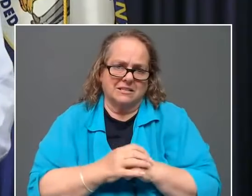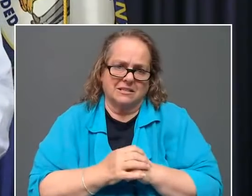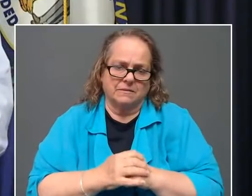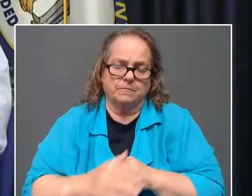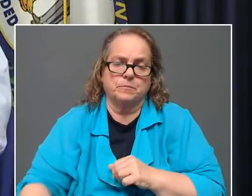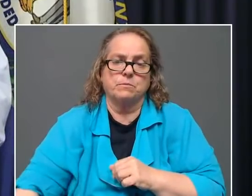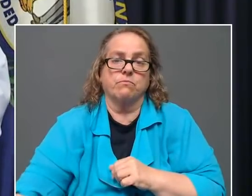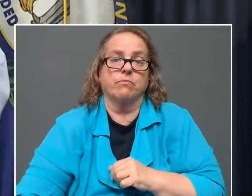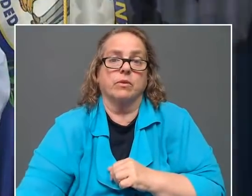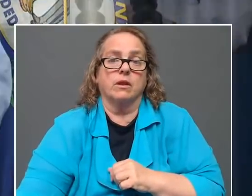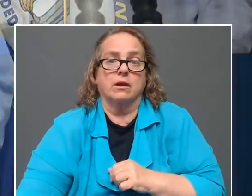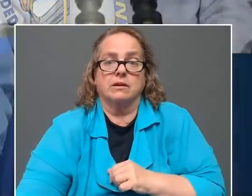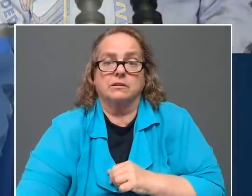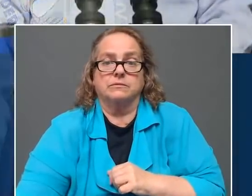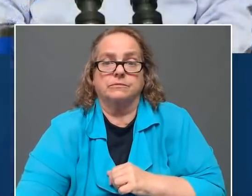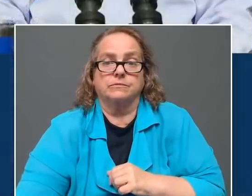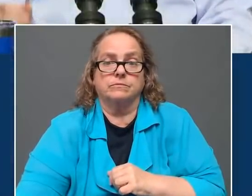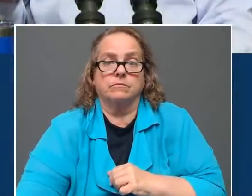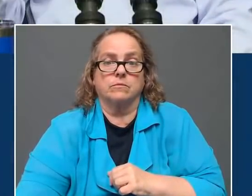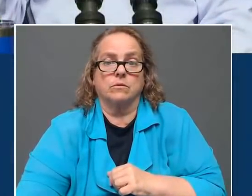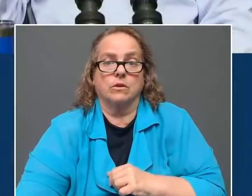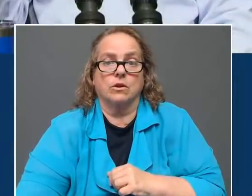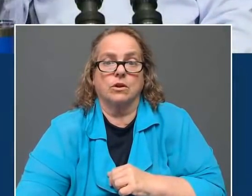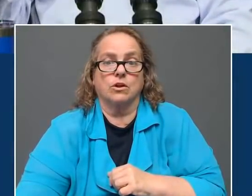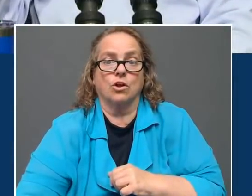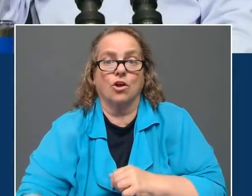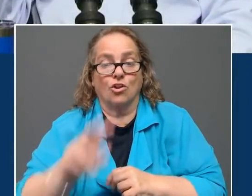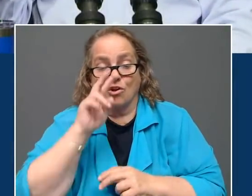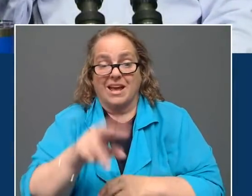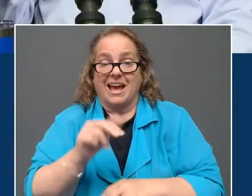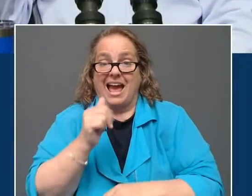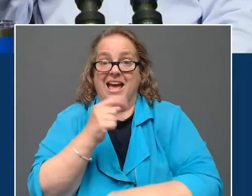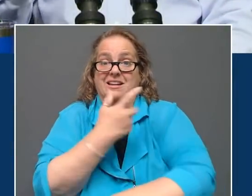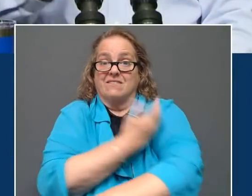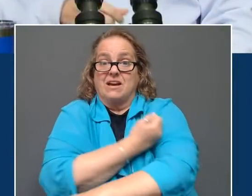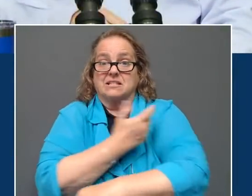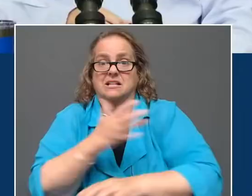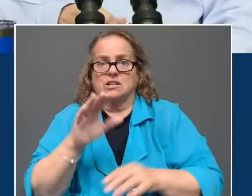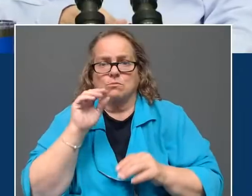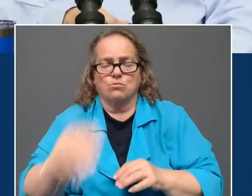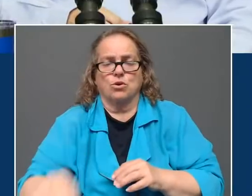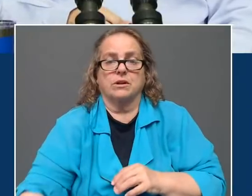let's pull up table one. We have now vaccinated